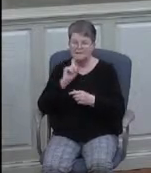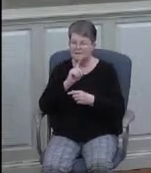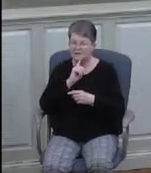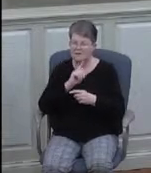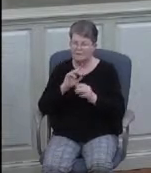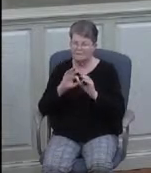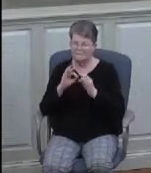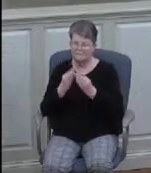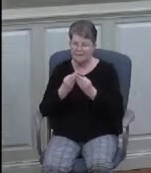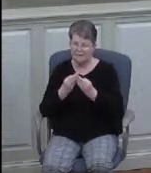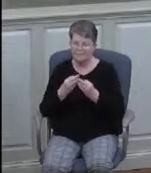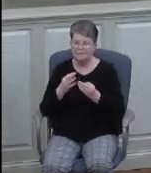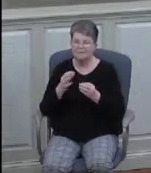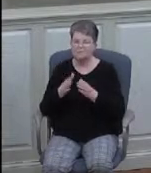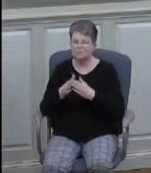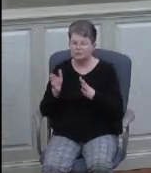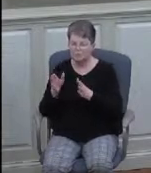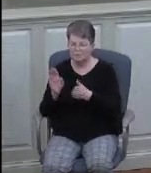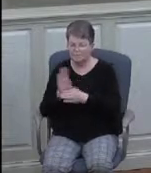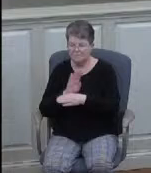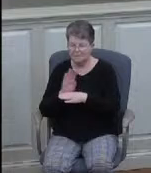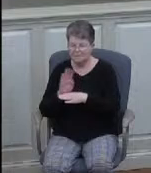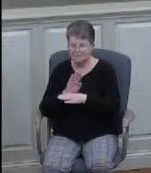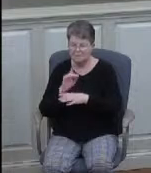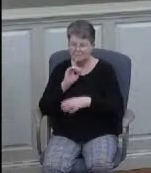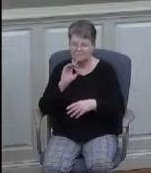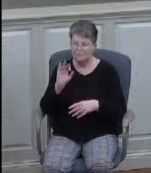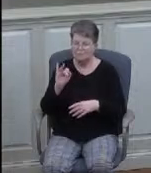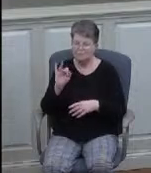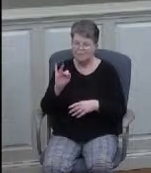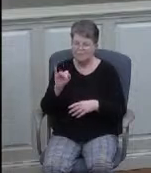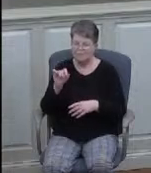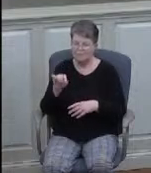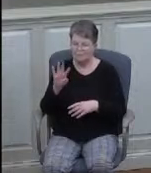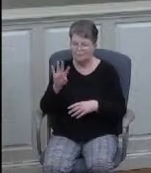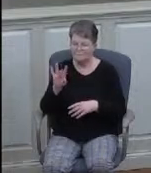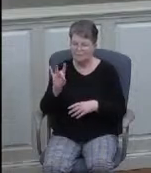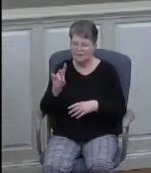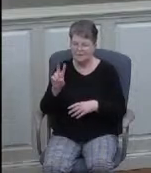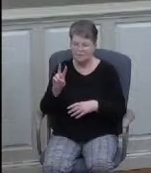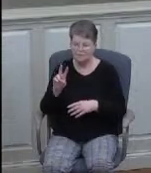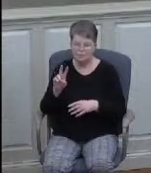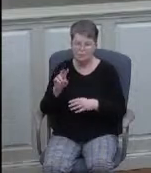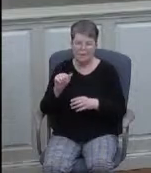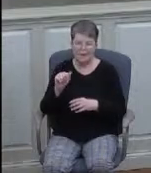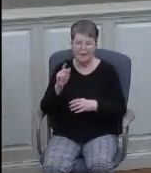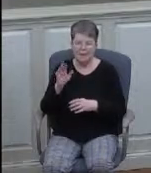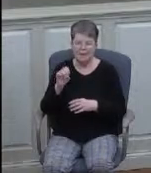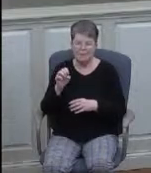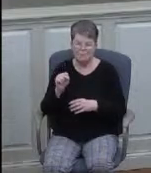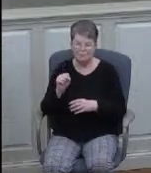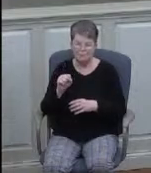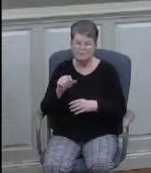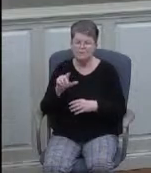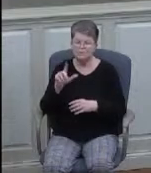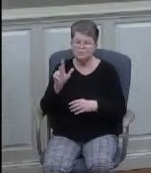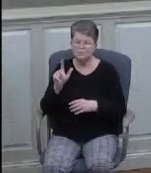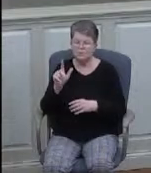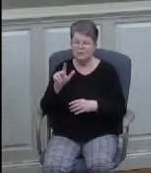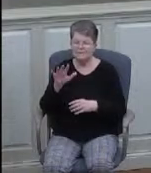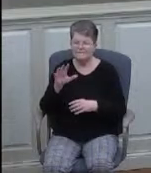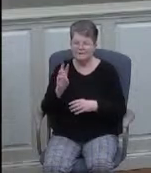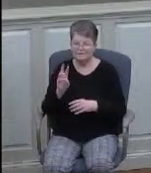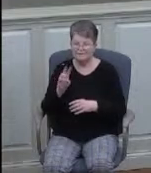GB General Business for approximately 19.482 acres, more or less, of real property located at